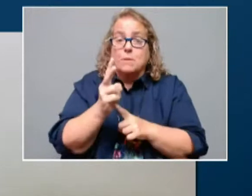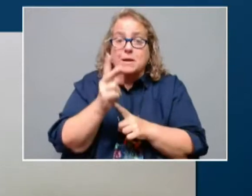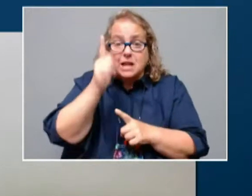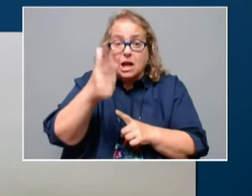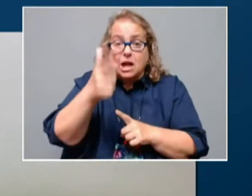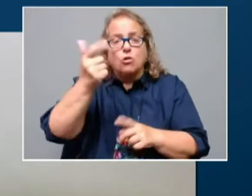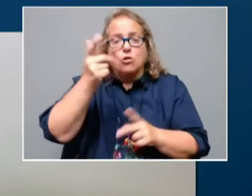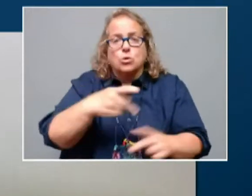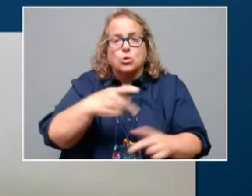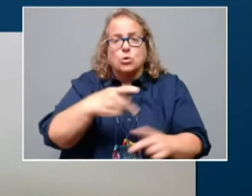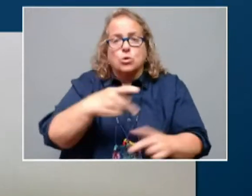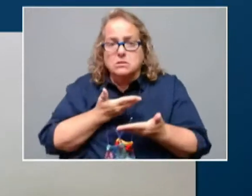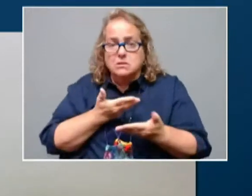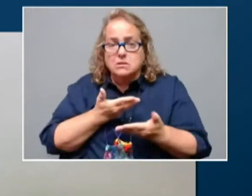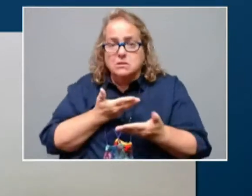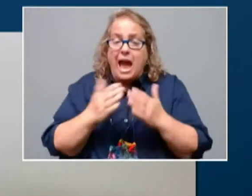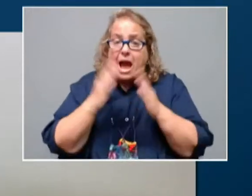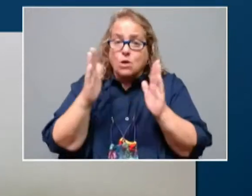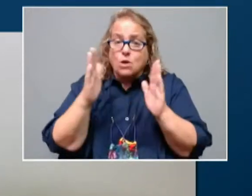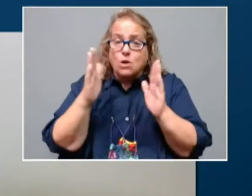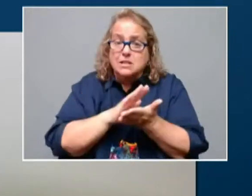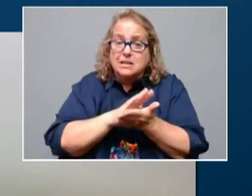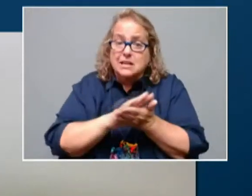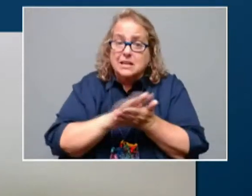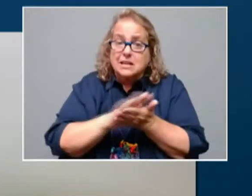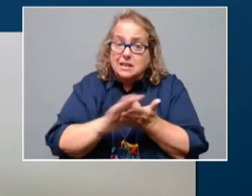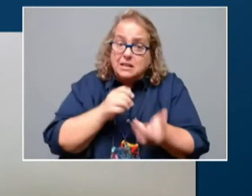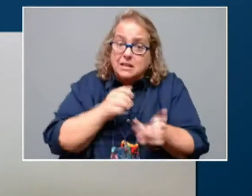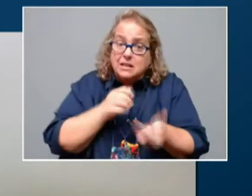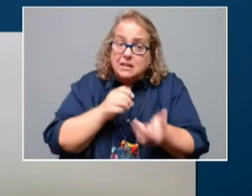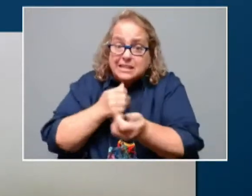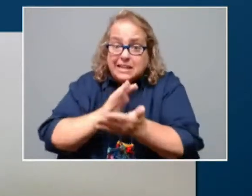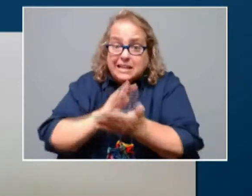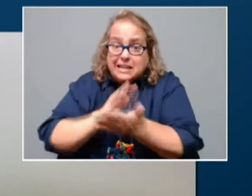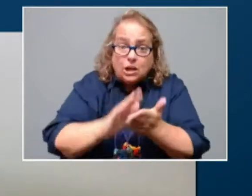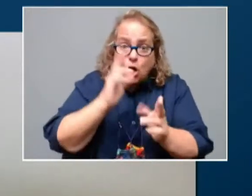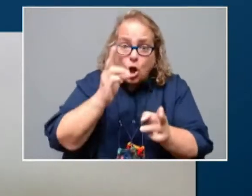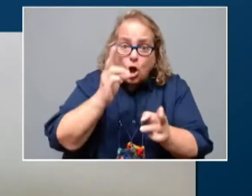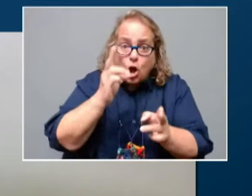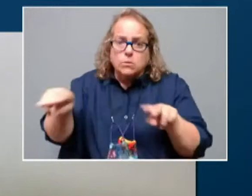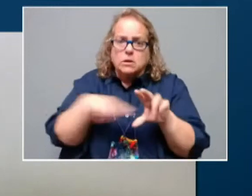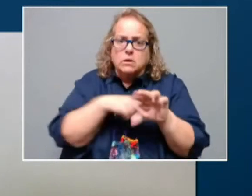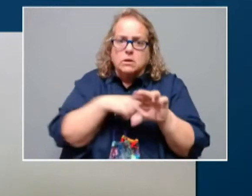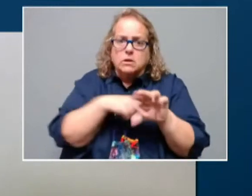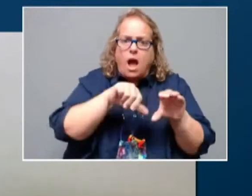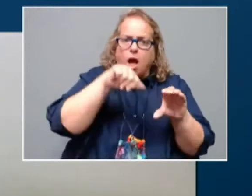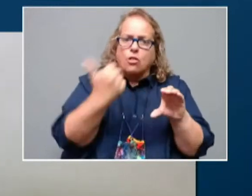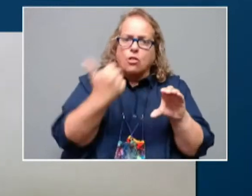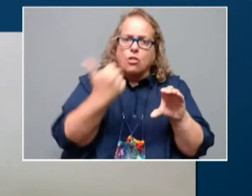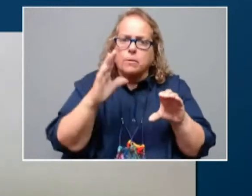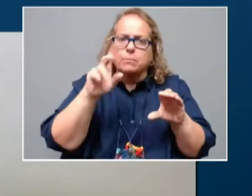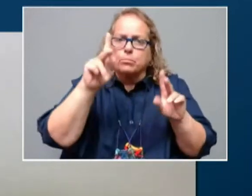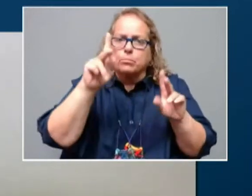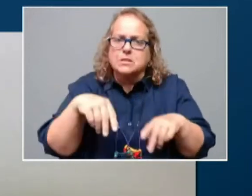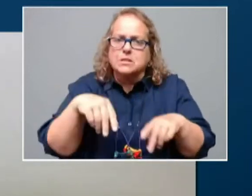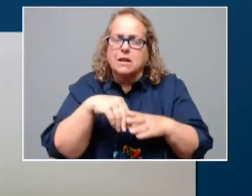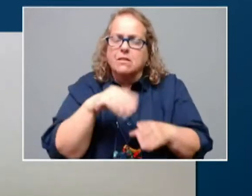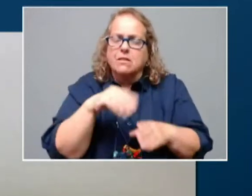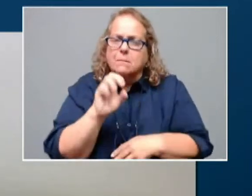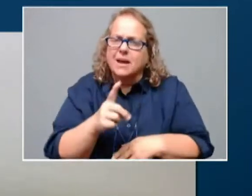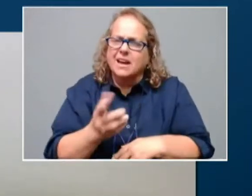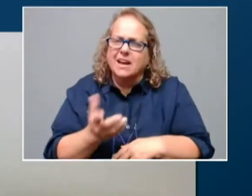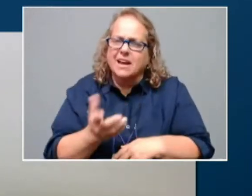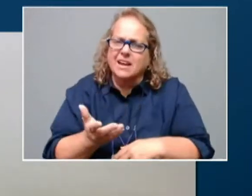in, cleans the room, and we're putting somebody else in there, and it's a horrible rinse and repeat cycle. This lasts as long